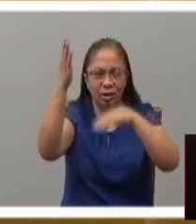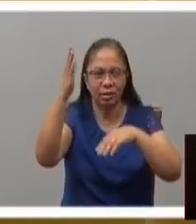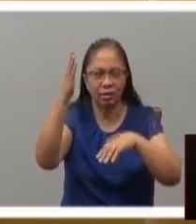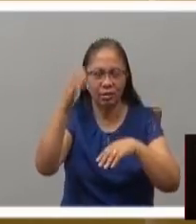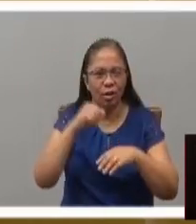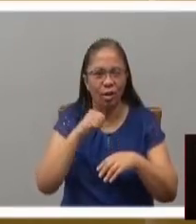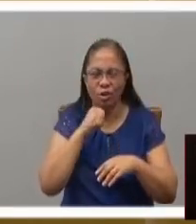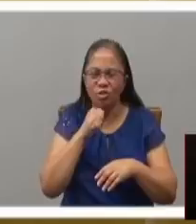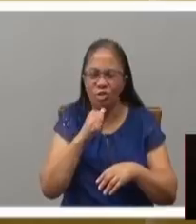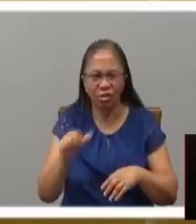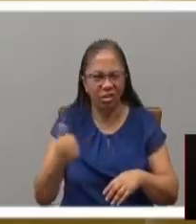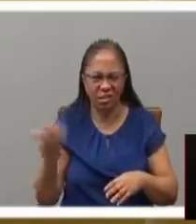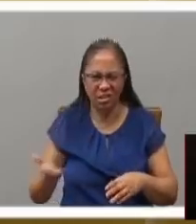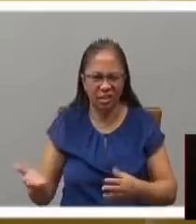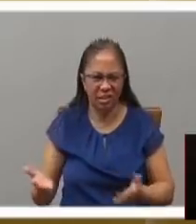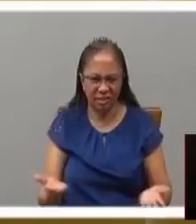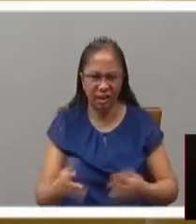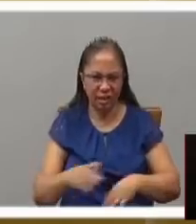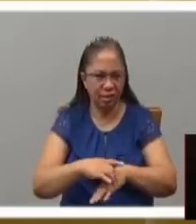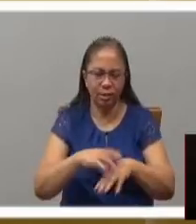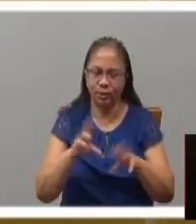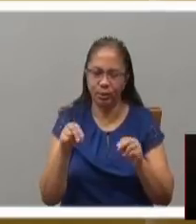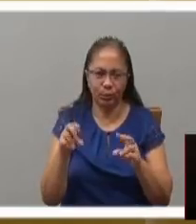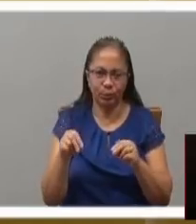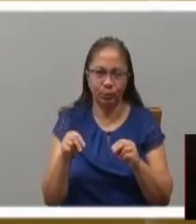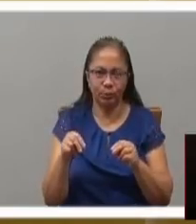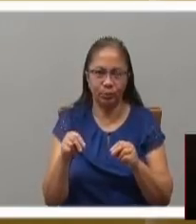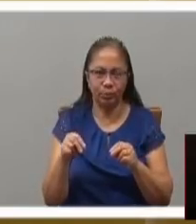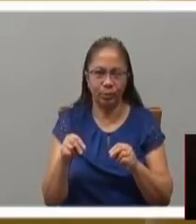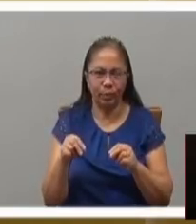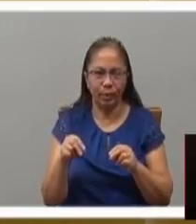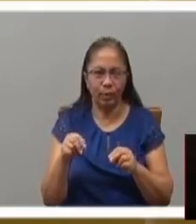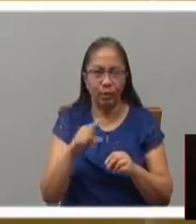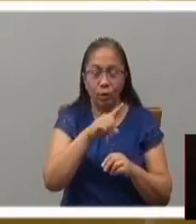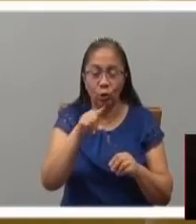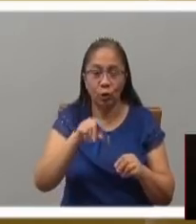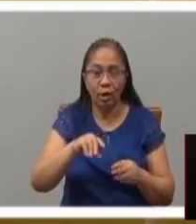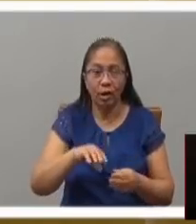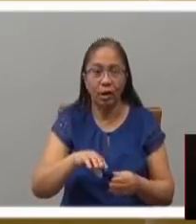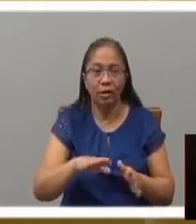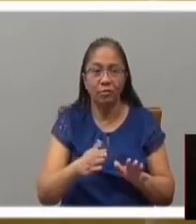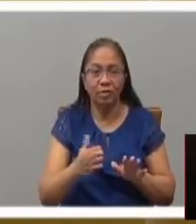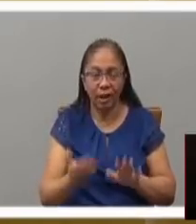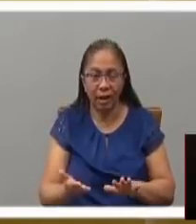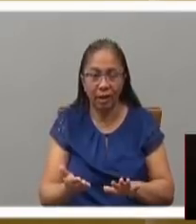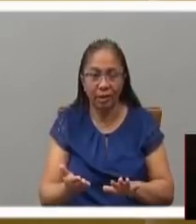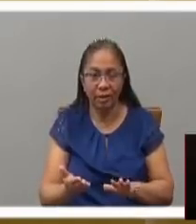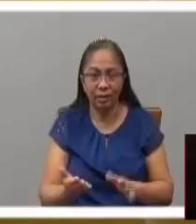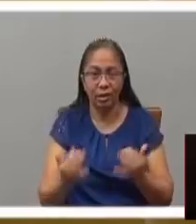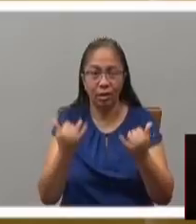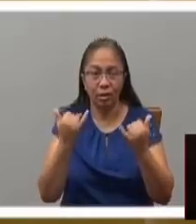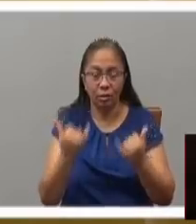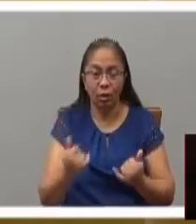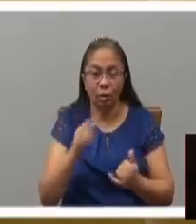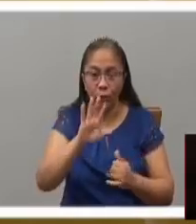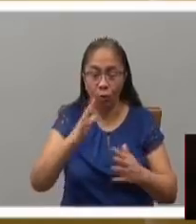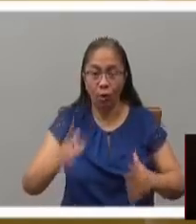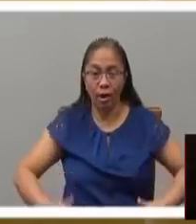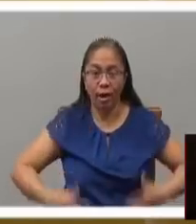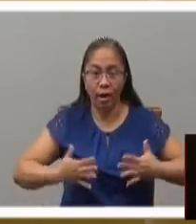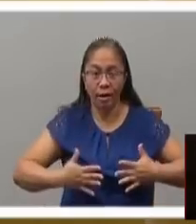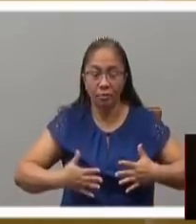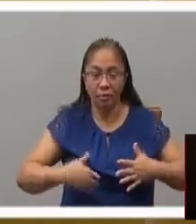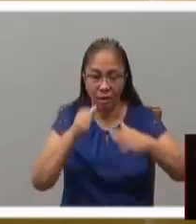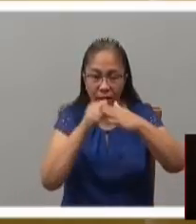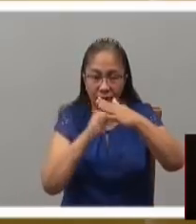not on the things that are on earth. Because you have died, and now the life you have